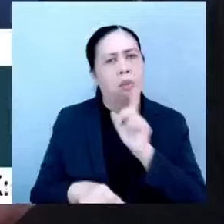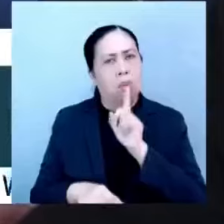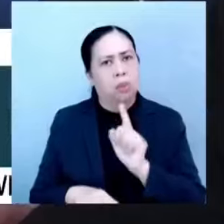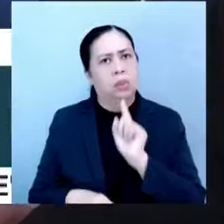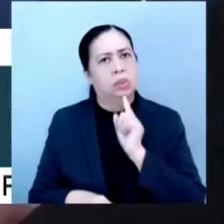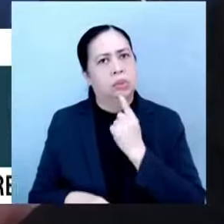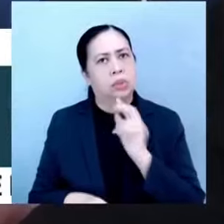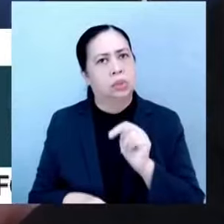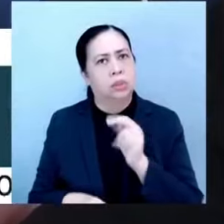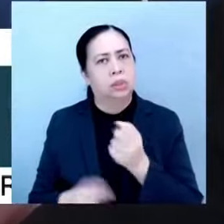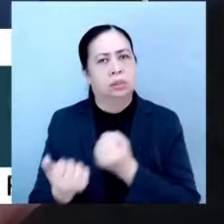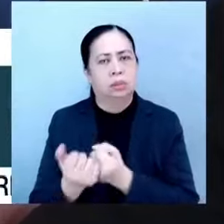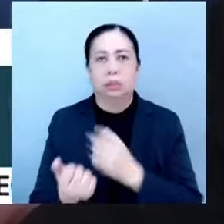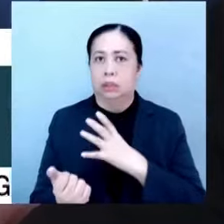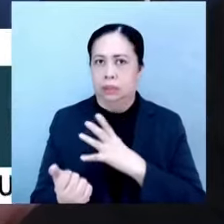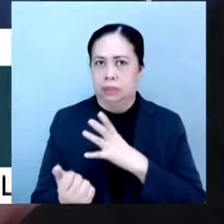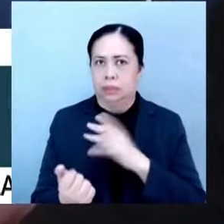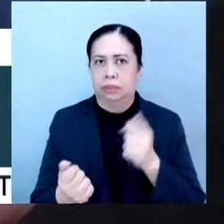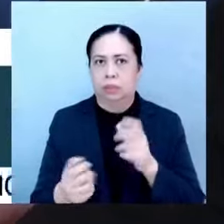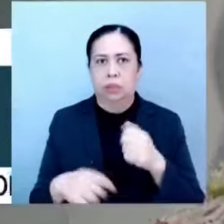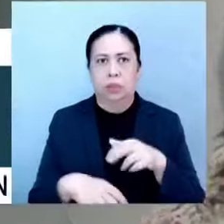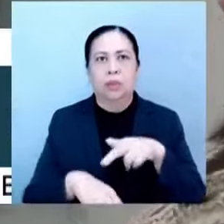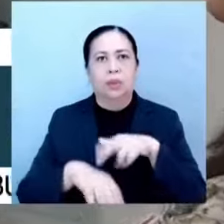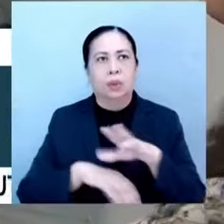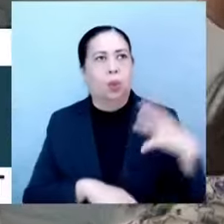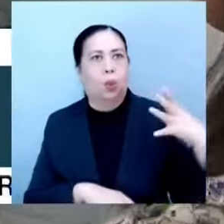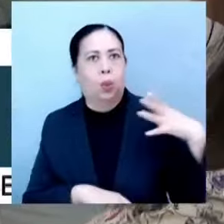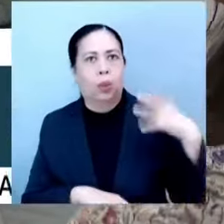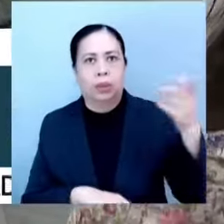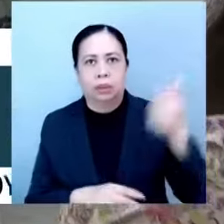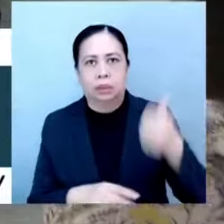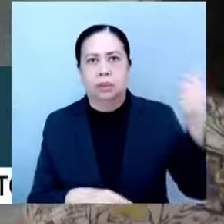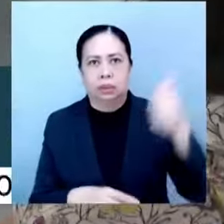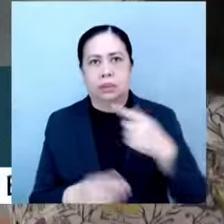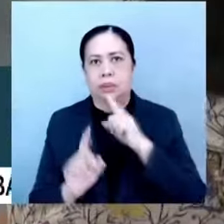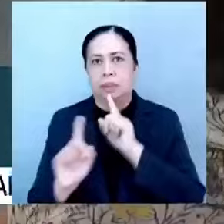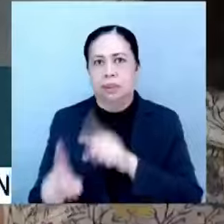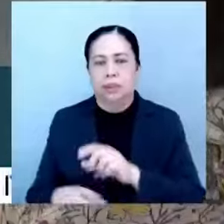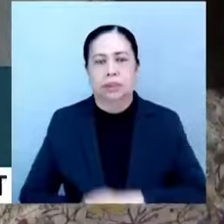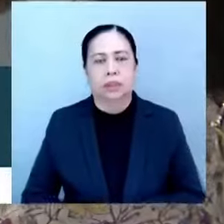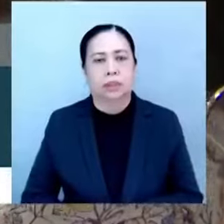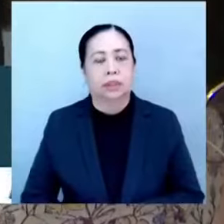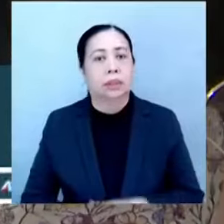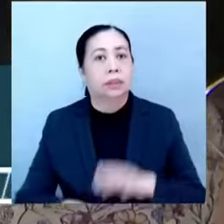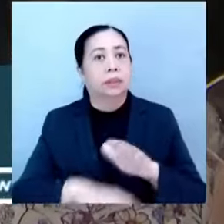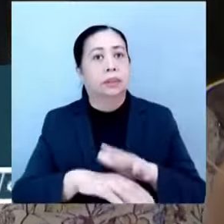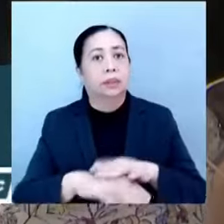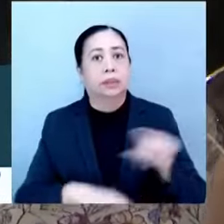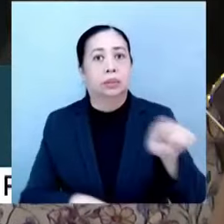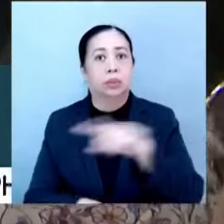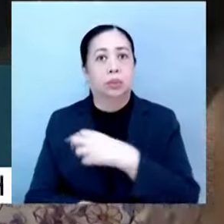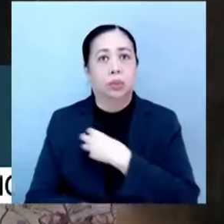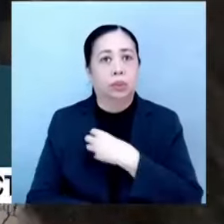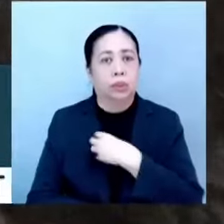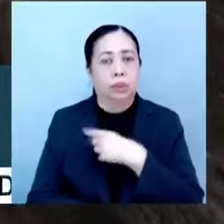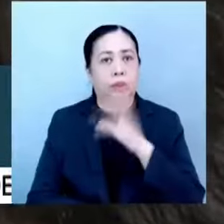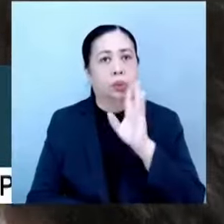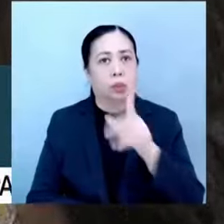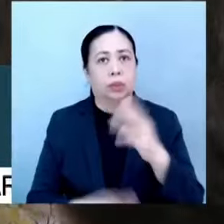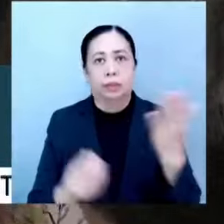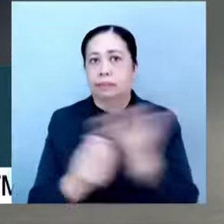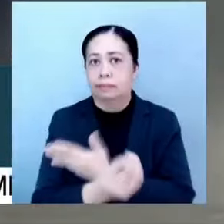our Directorate for Intelligence. Marbil had earlier warned police personnel that they would be dismissed